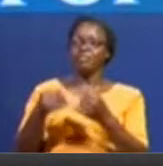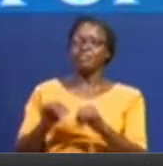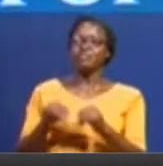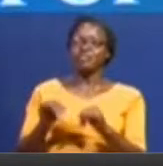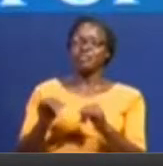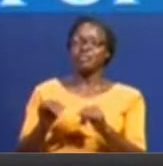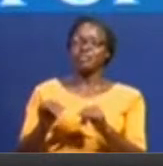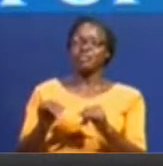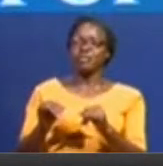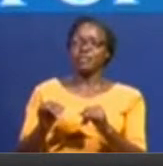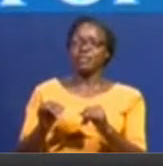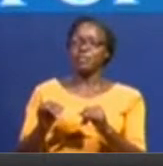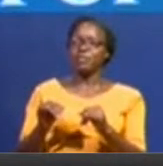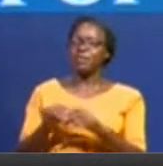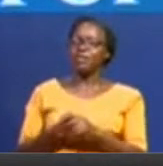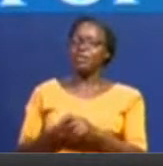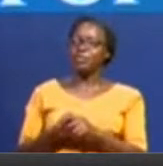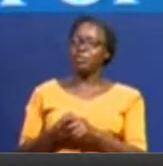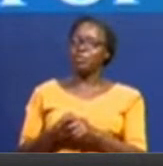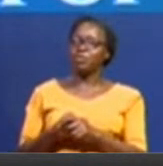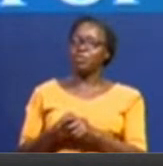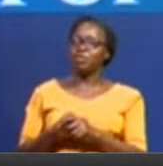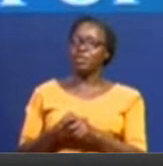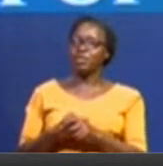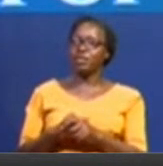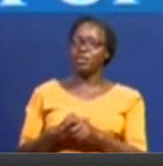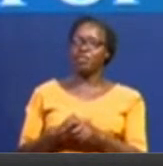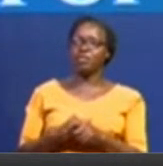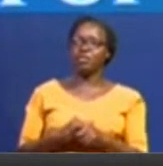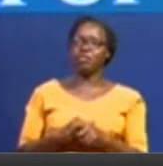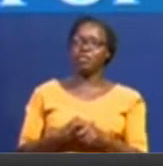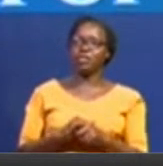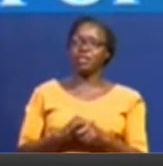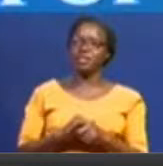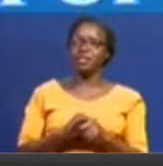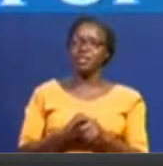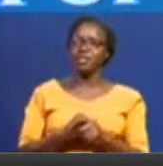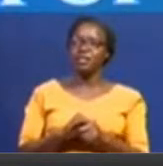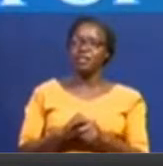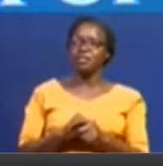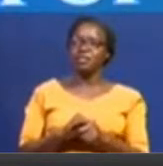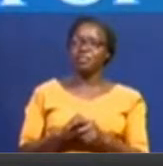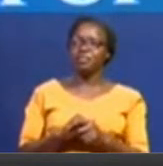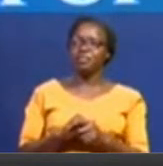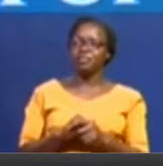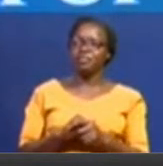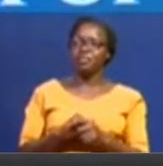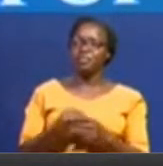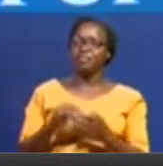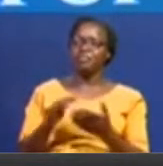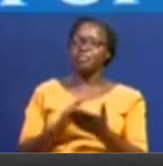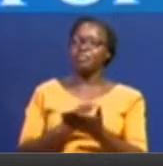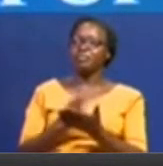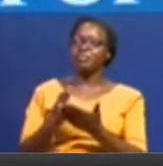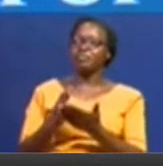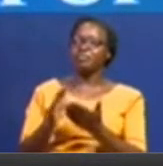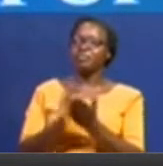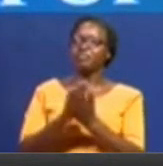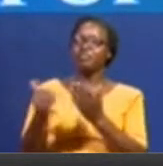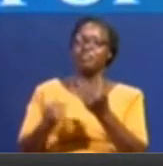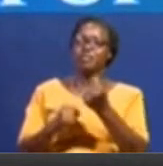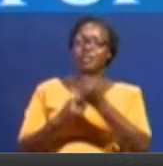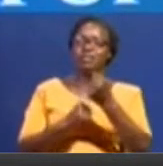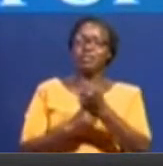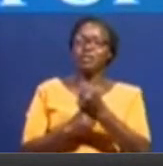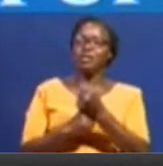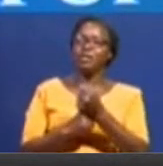implementation of the projects under USAID. And while in the health sector, I also had dealt with other donors, not